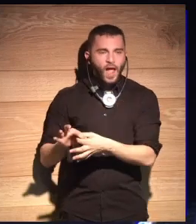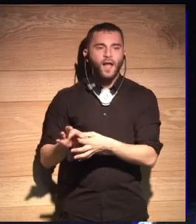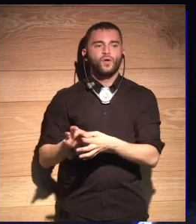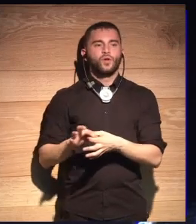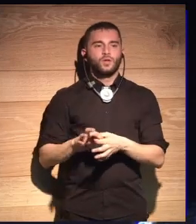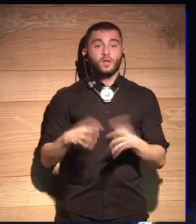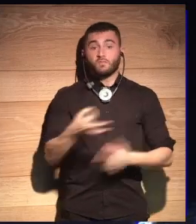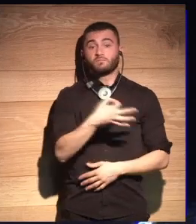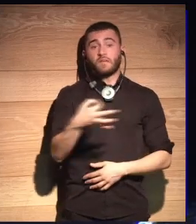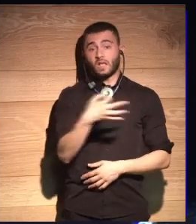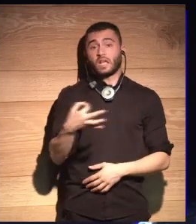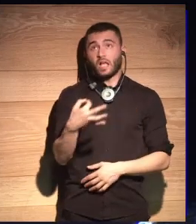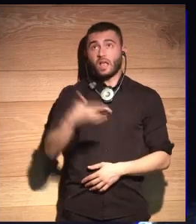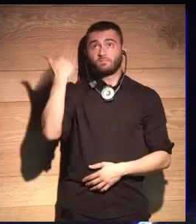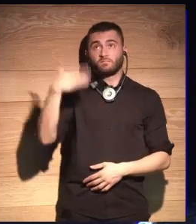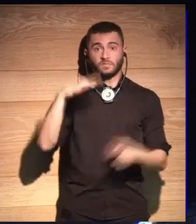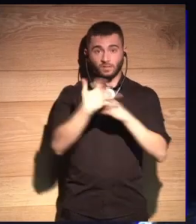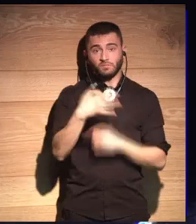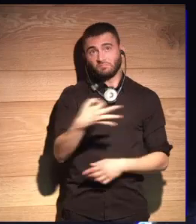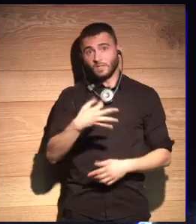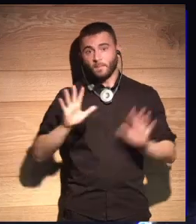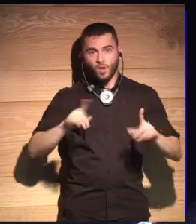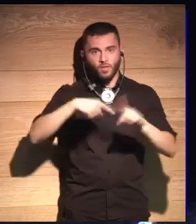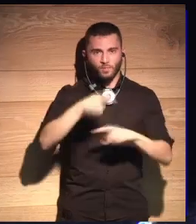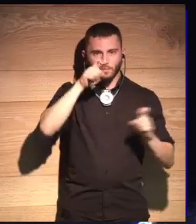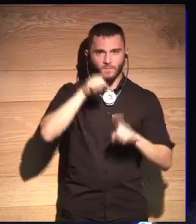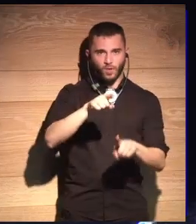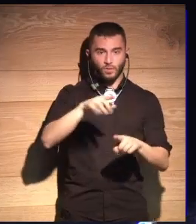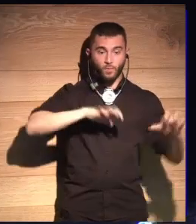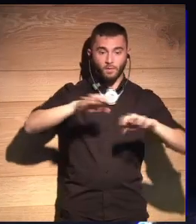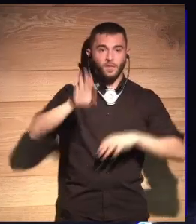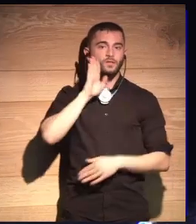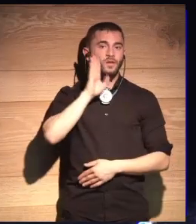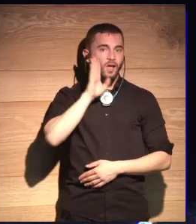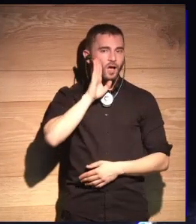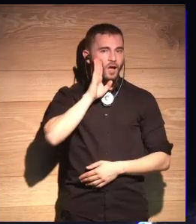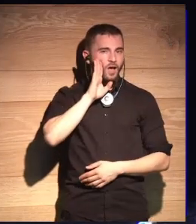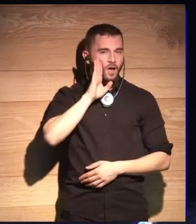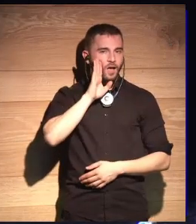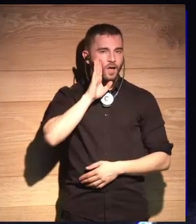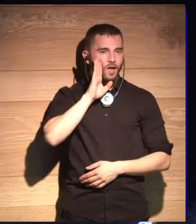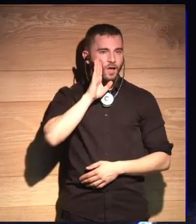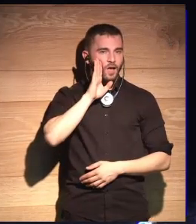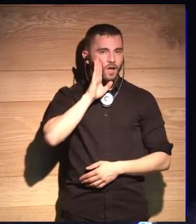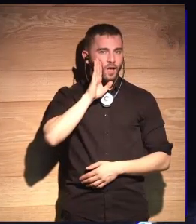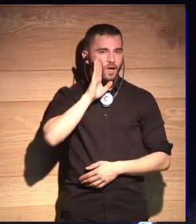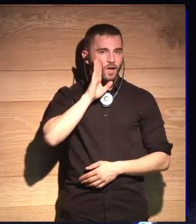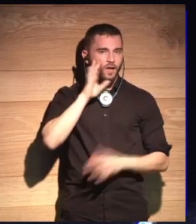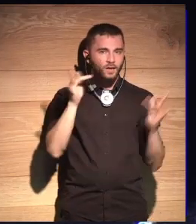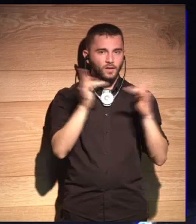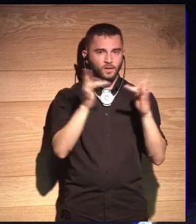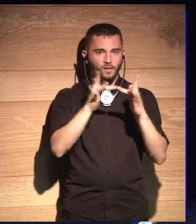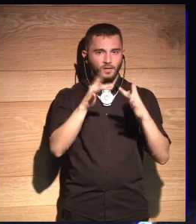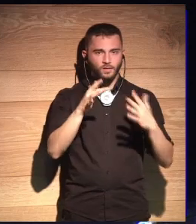But then there's always the question about how does the kind of grassroots movement relate to the party hierarchy. I think the question